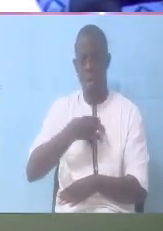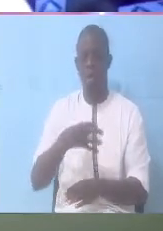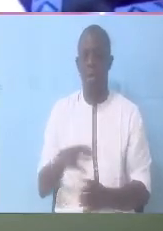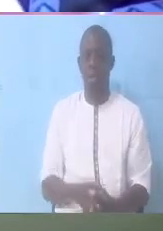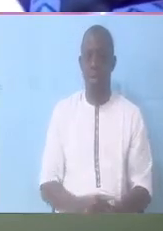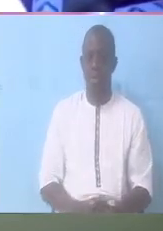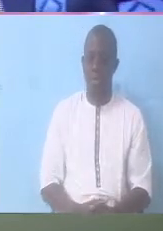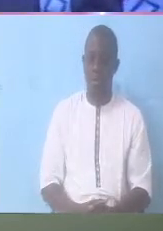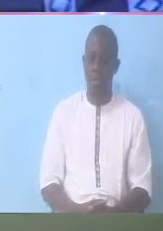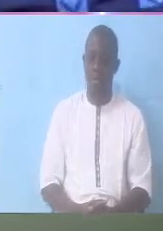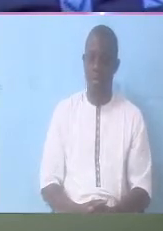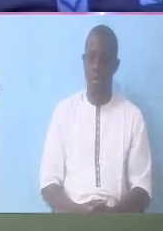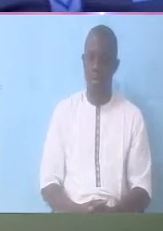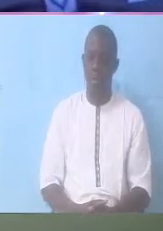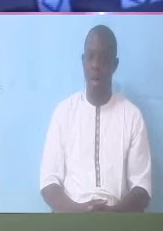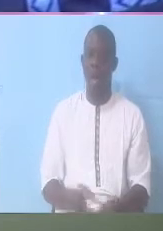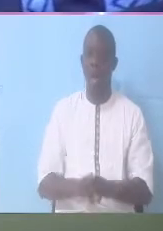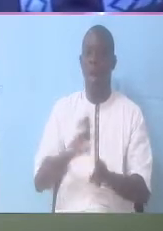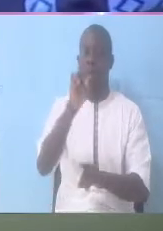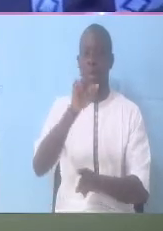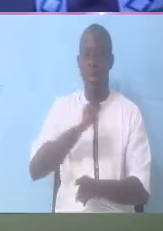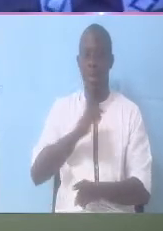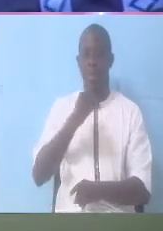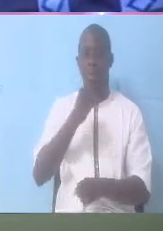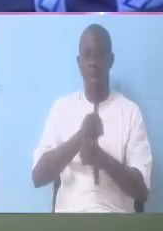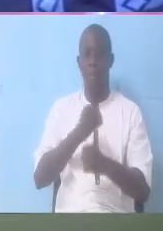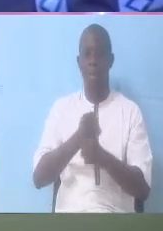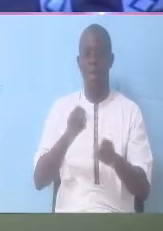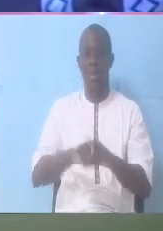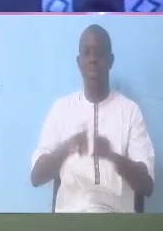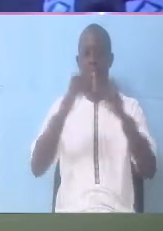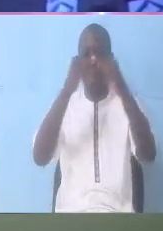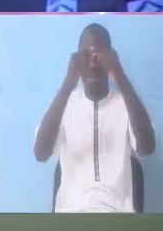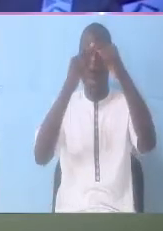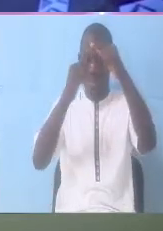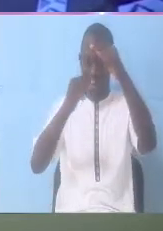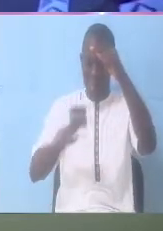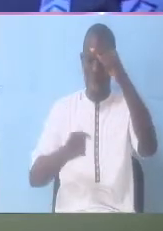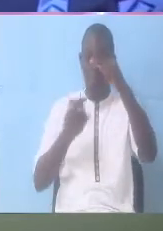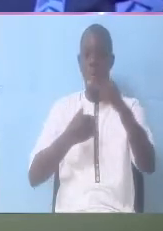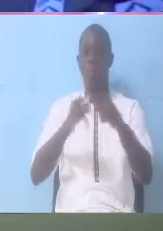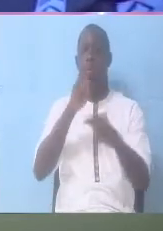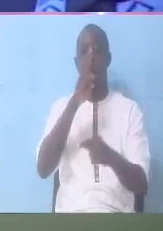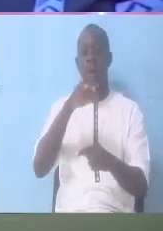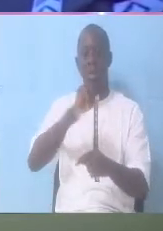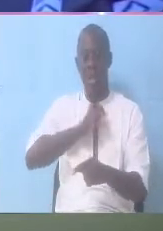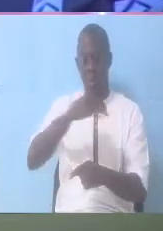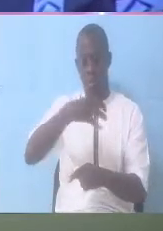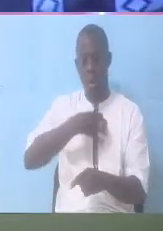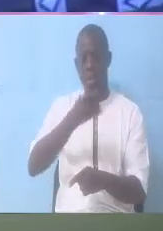In fact, well, he came up with a list of people he wanted dead.